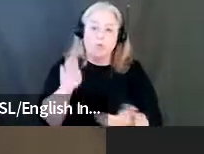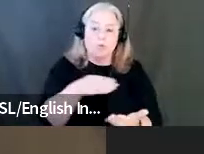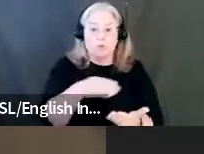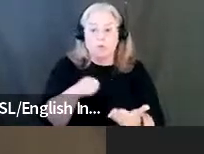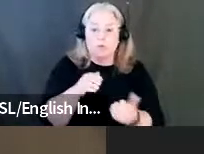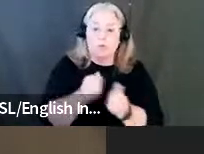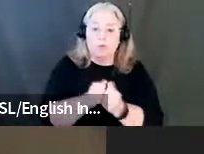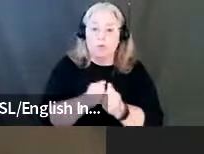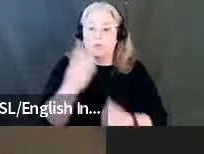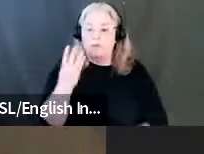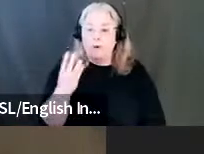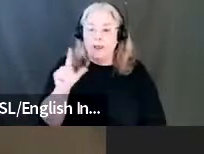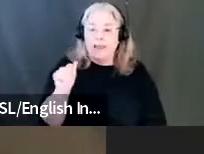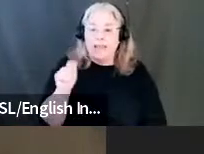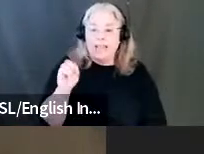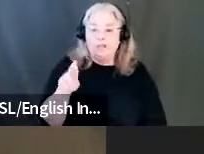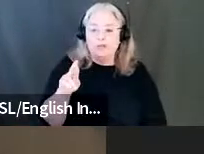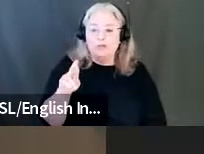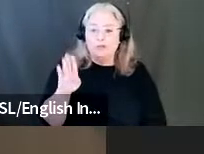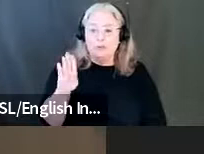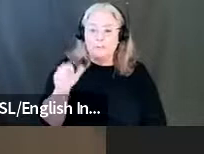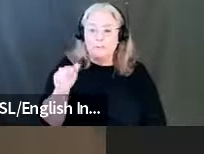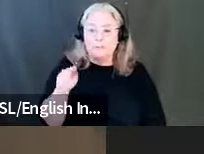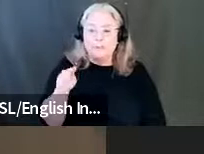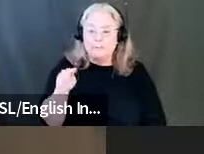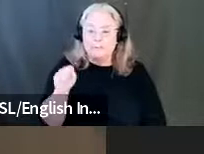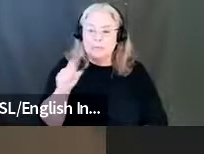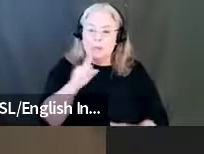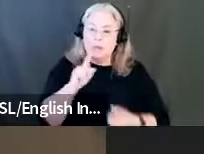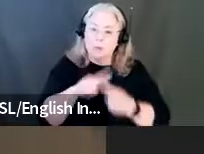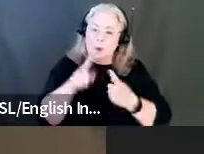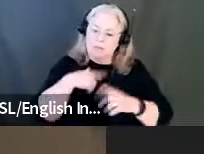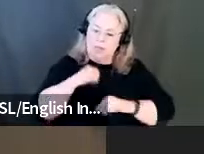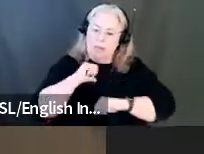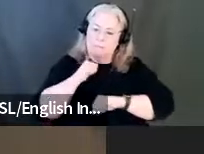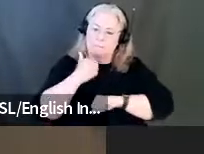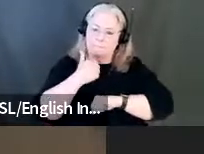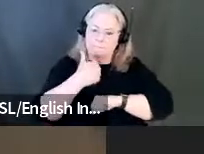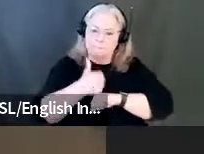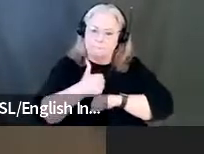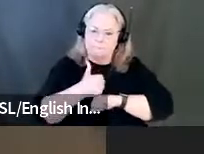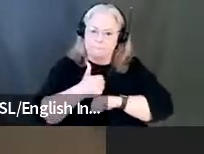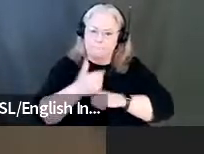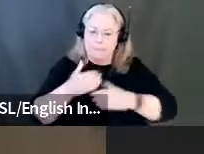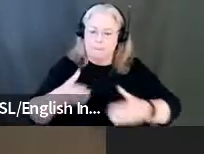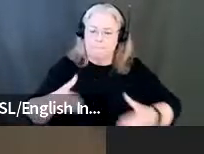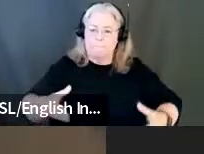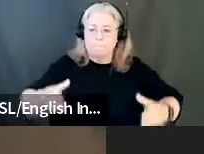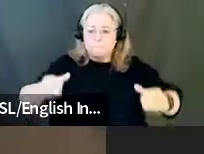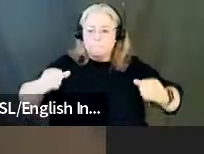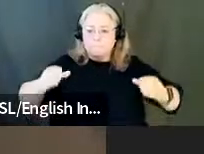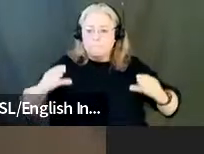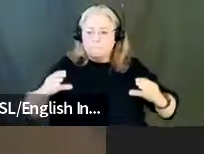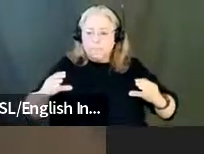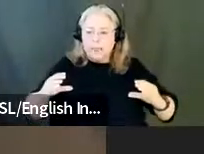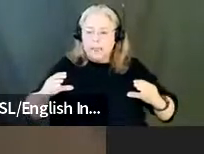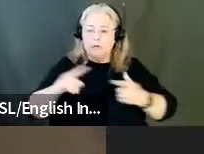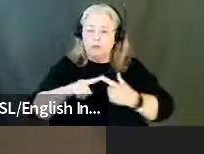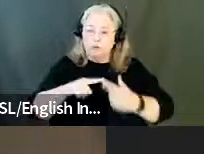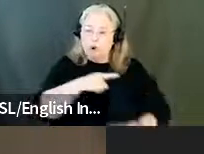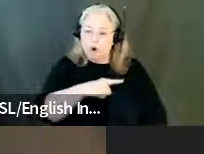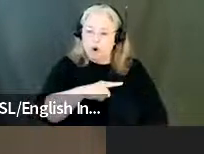four laser beams? What if I take that and I mount that, right? And I can bend it and make it bend toward